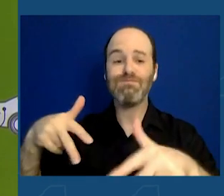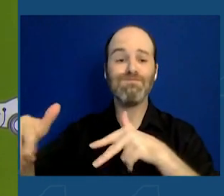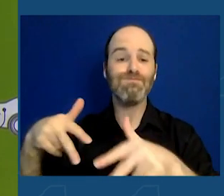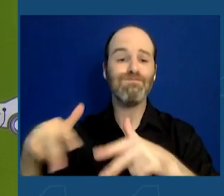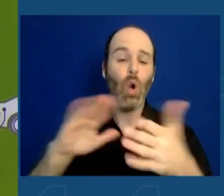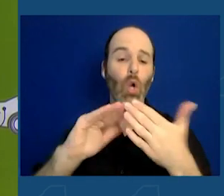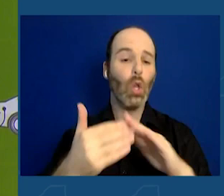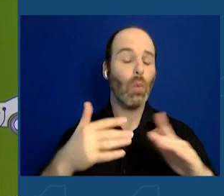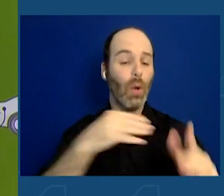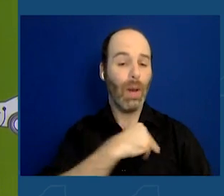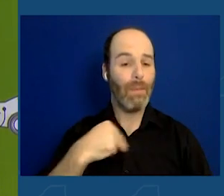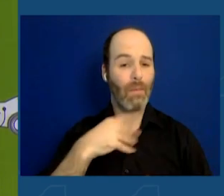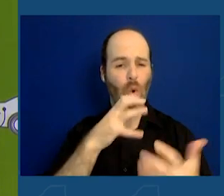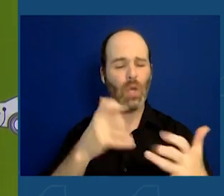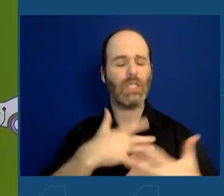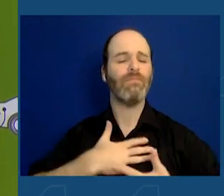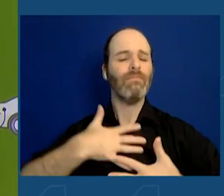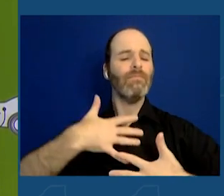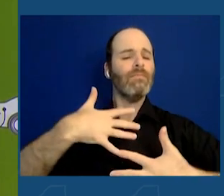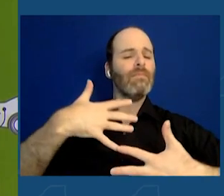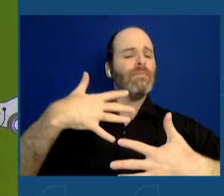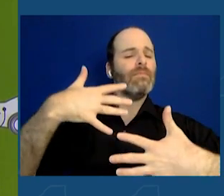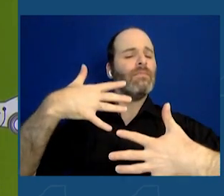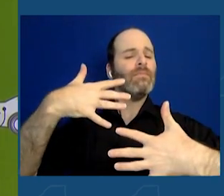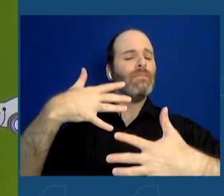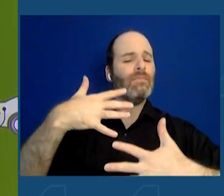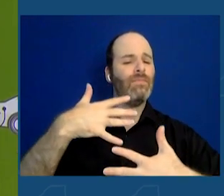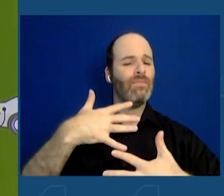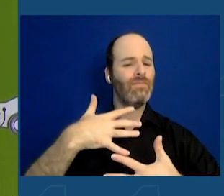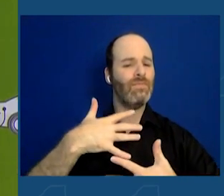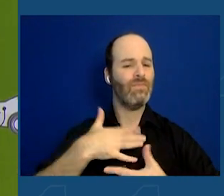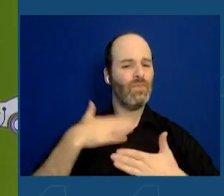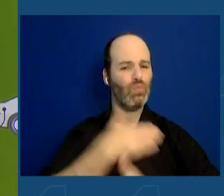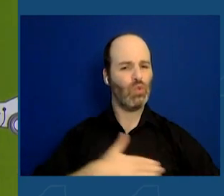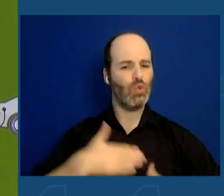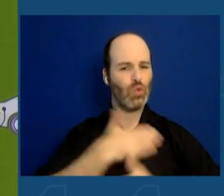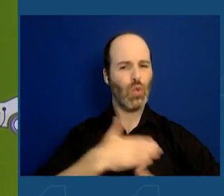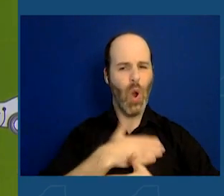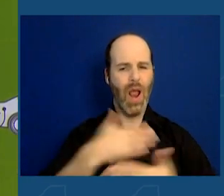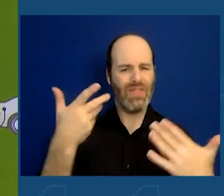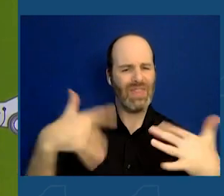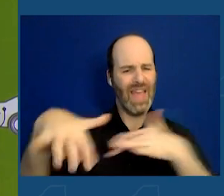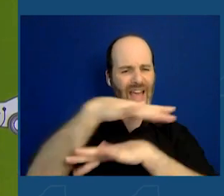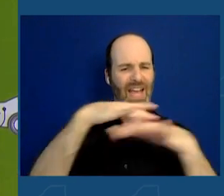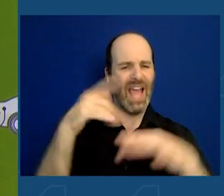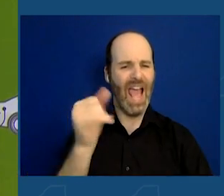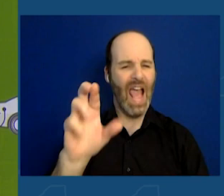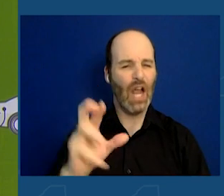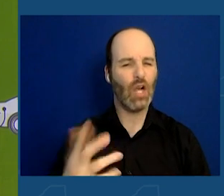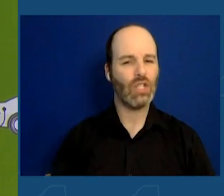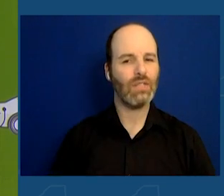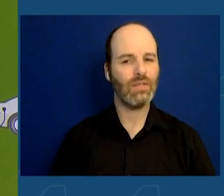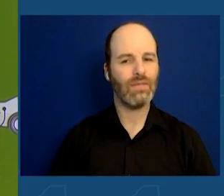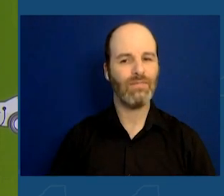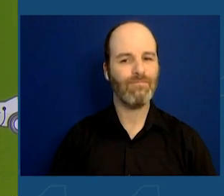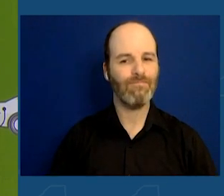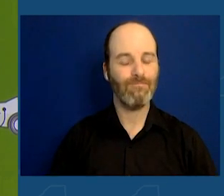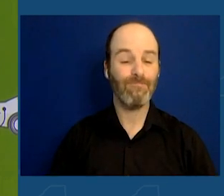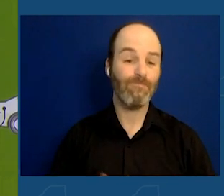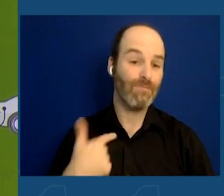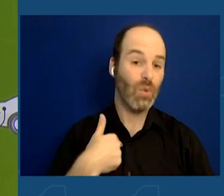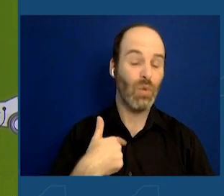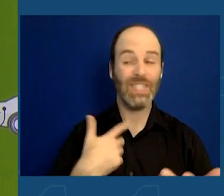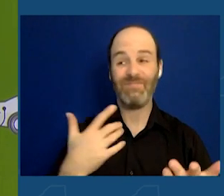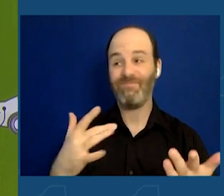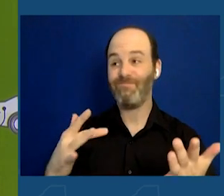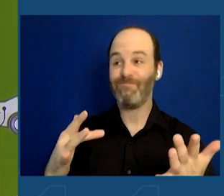take that deep breath of air and enjoy it. Something we take for granted in other